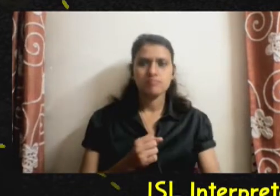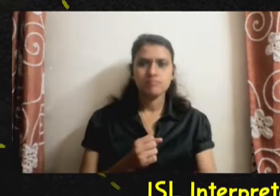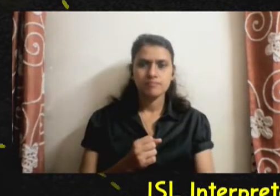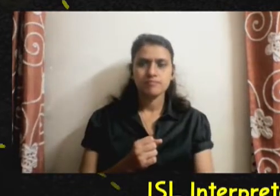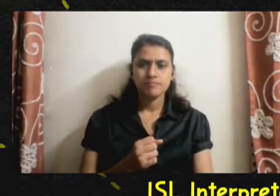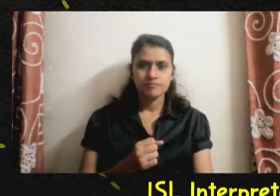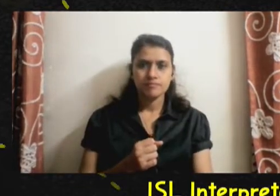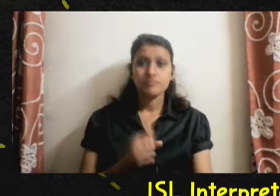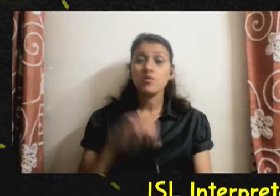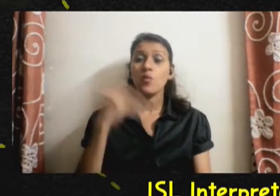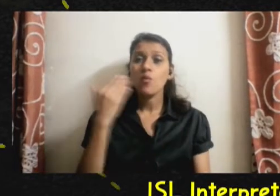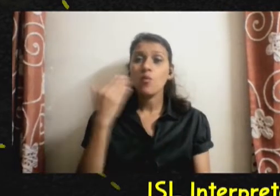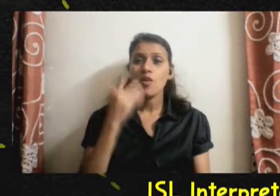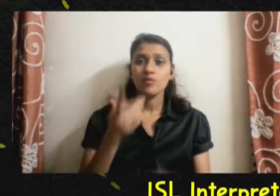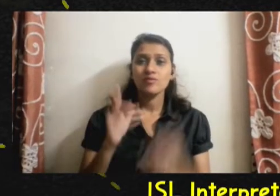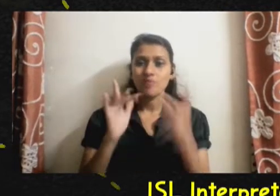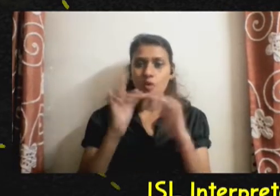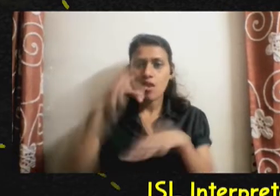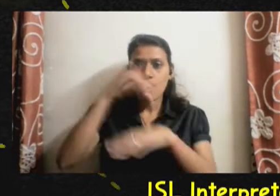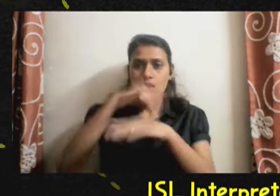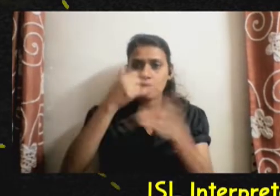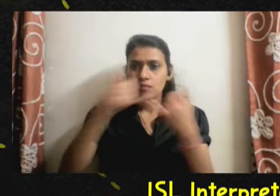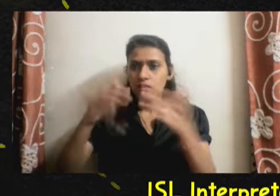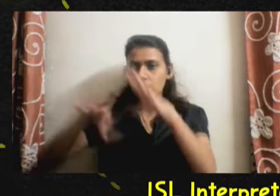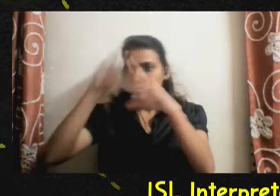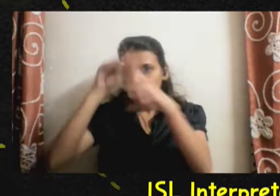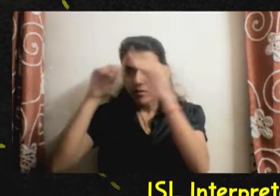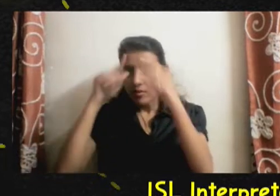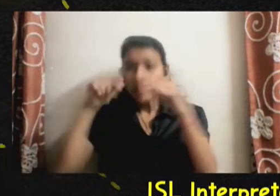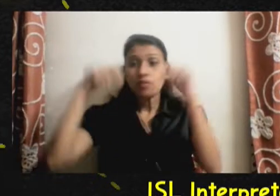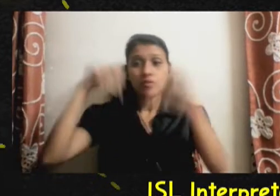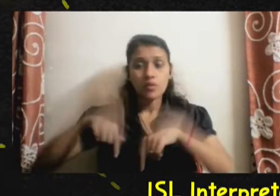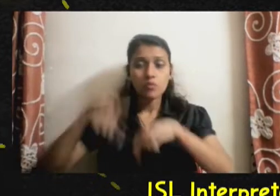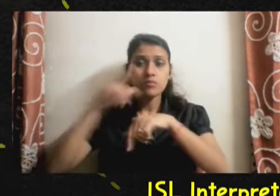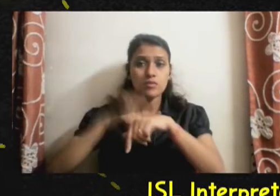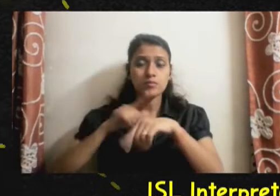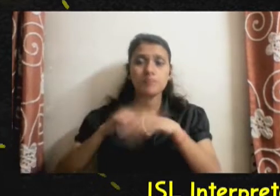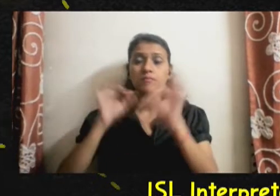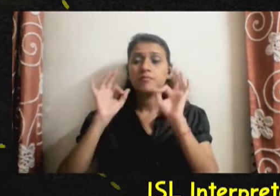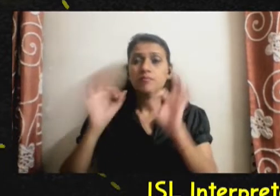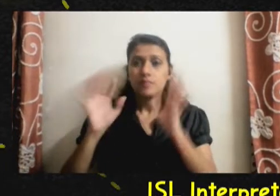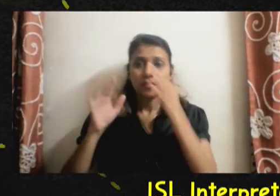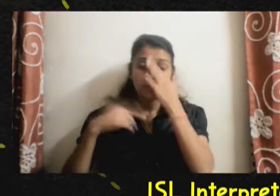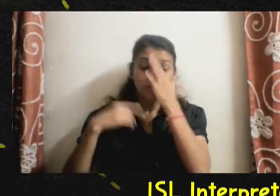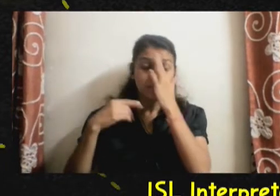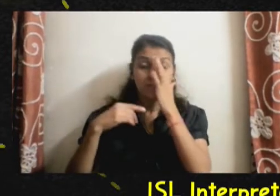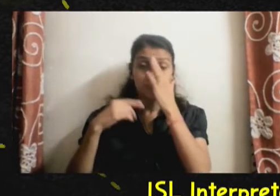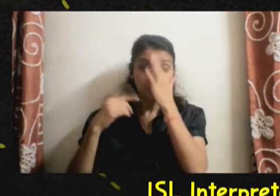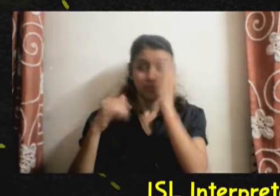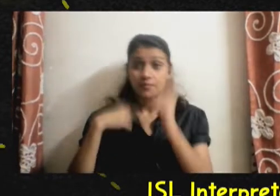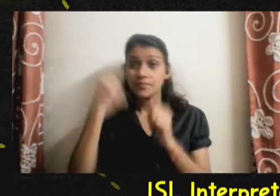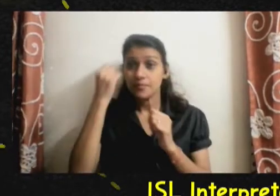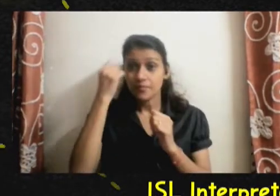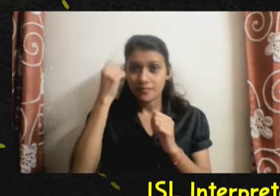space, now is the time to reverse it back. So, we spent years understanding the offline work and learning